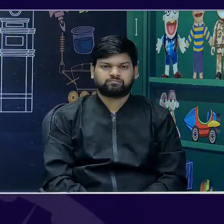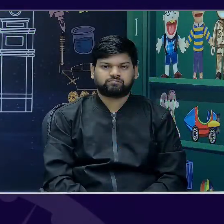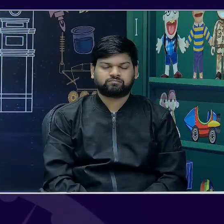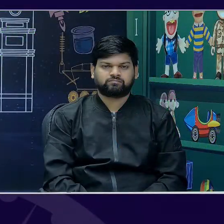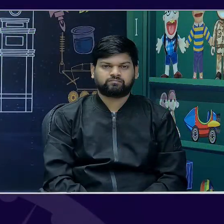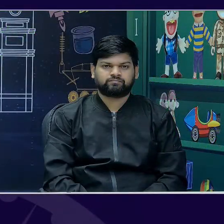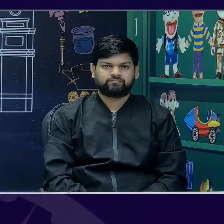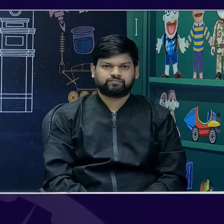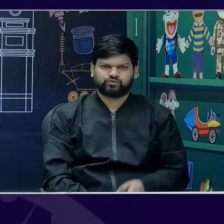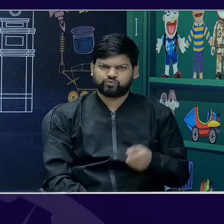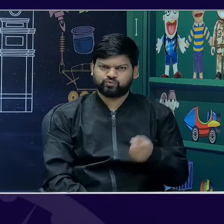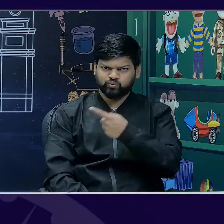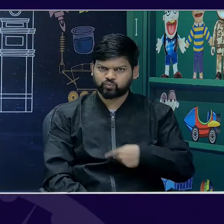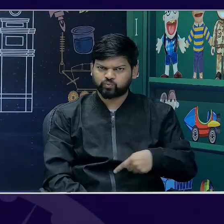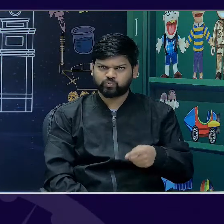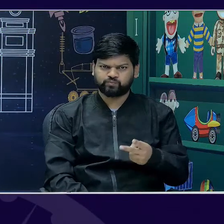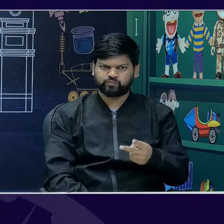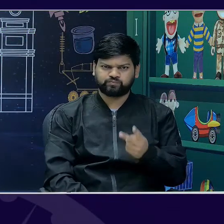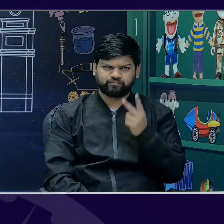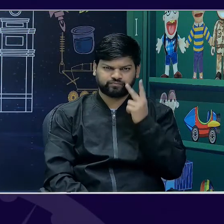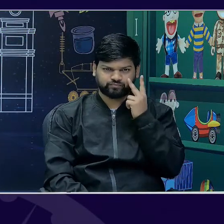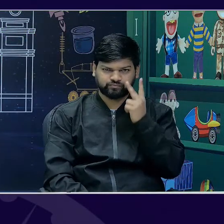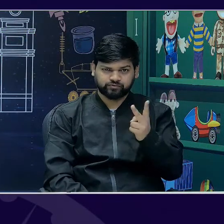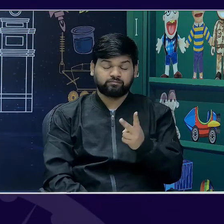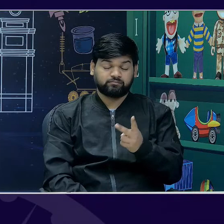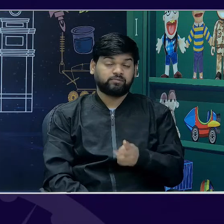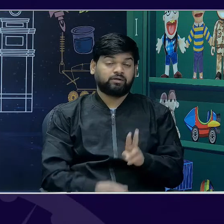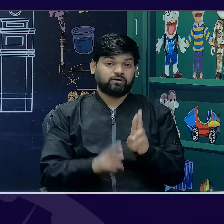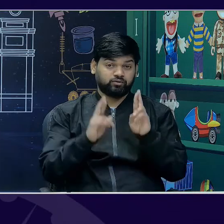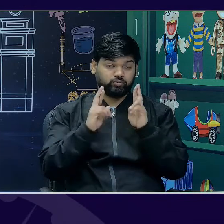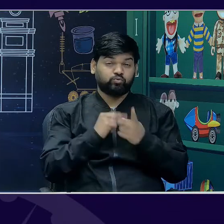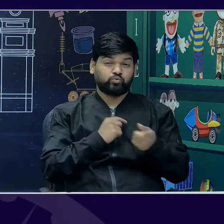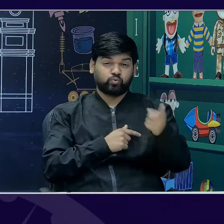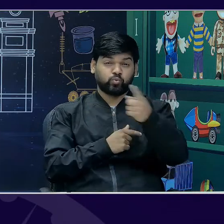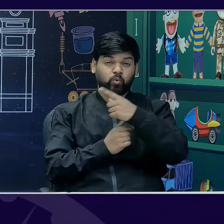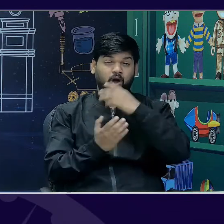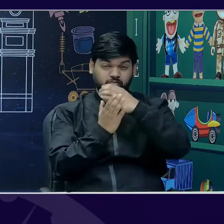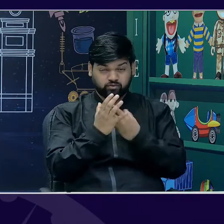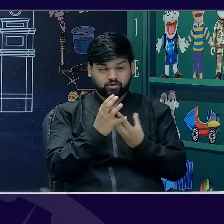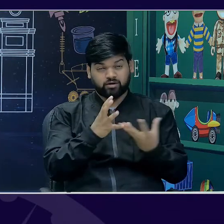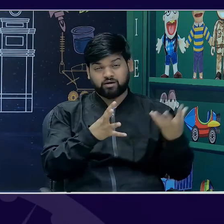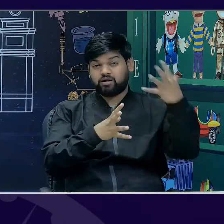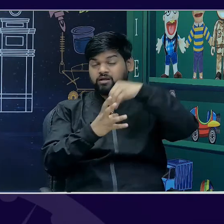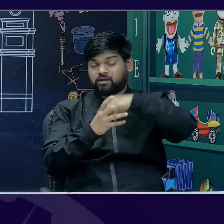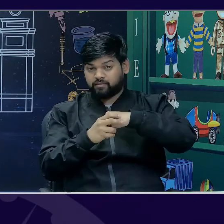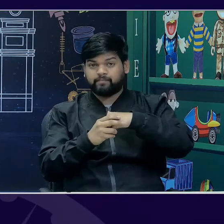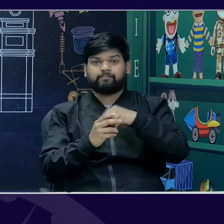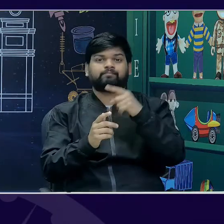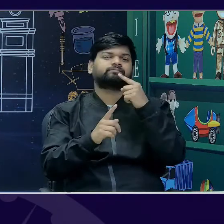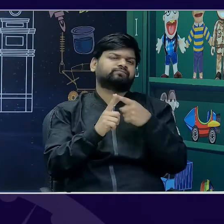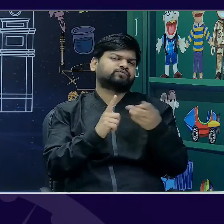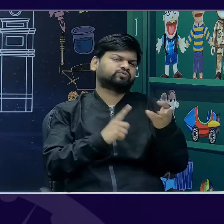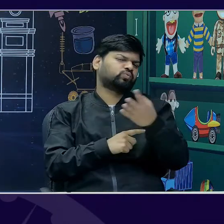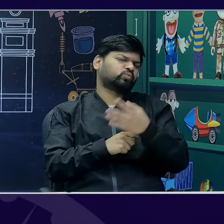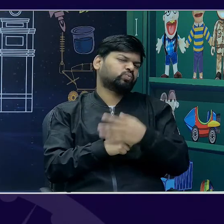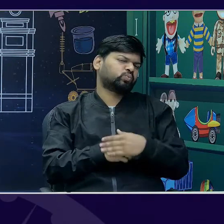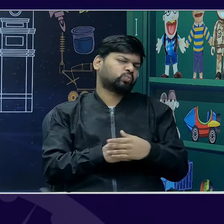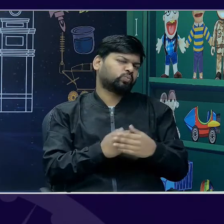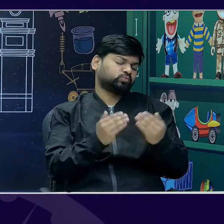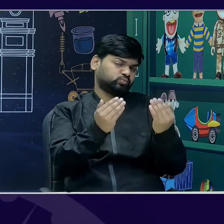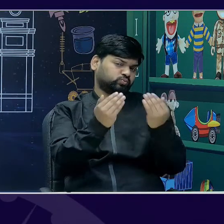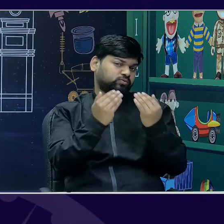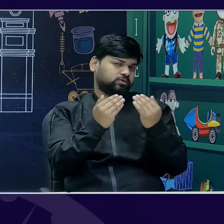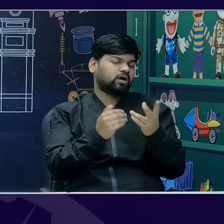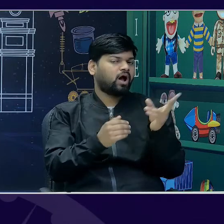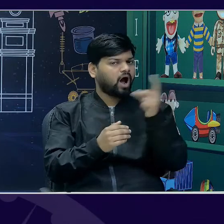So we are looking forward to your active participation and do encourage our students. Once again, I would like to thank Akriti Dagar